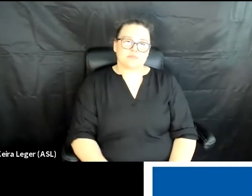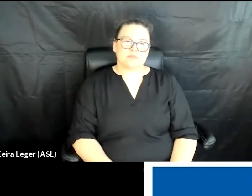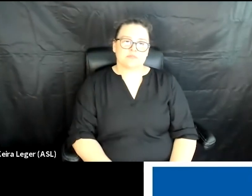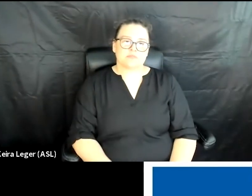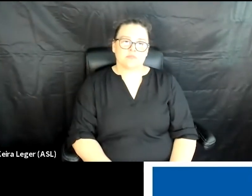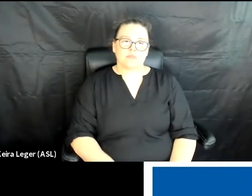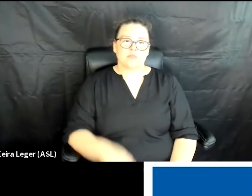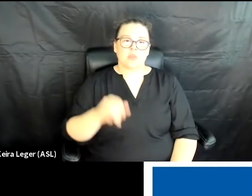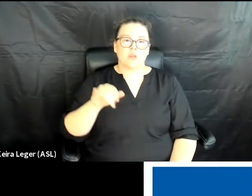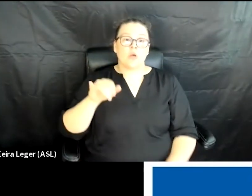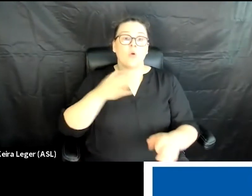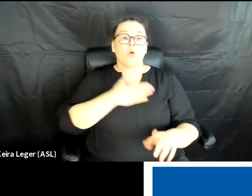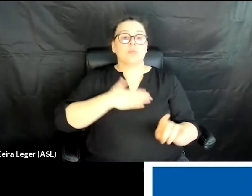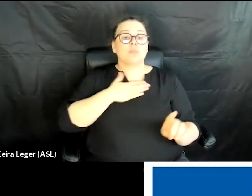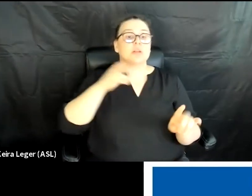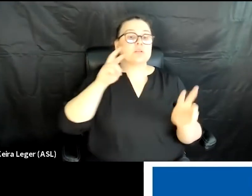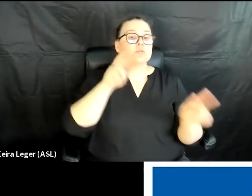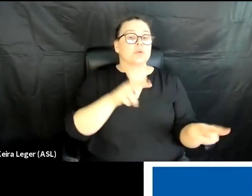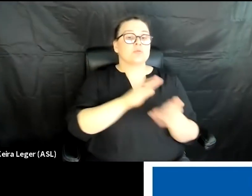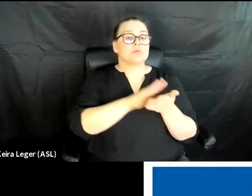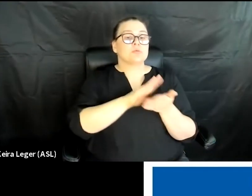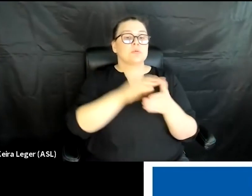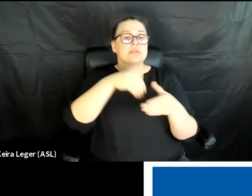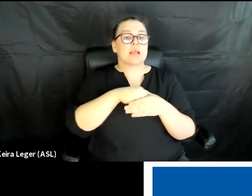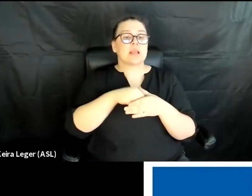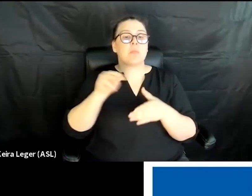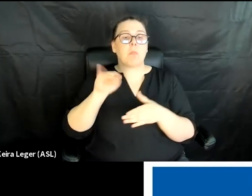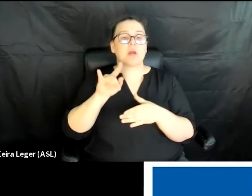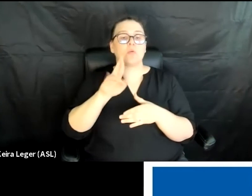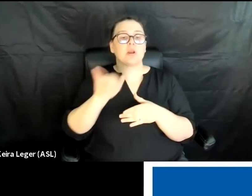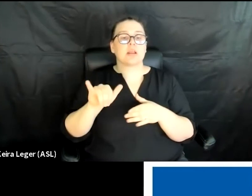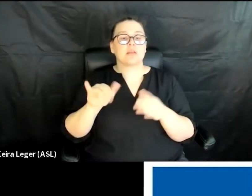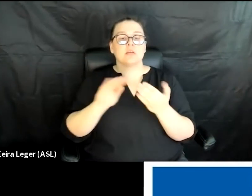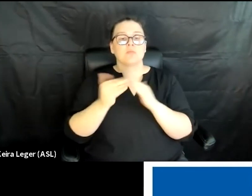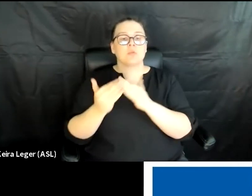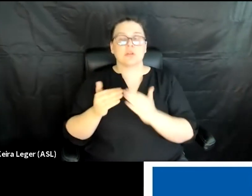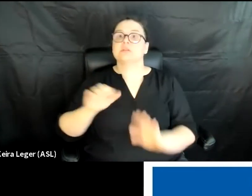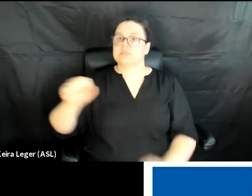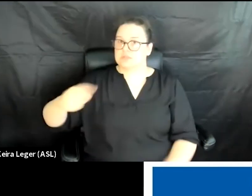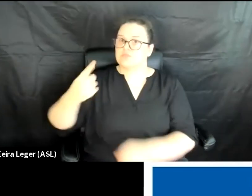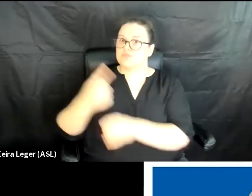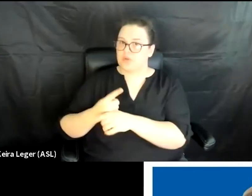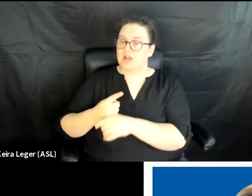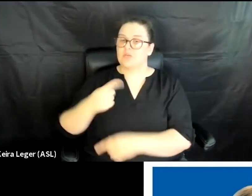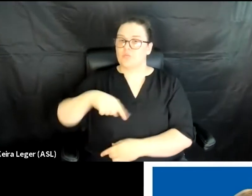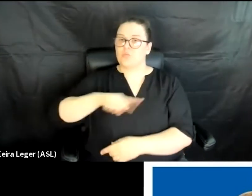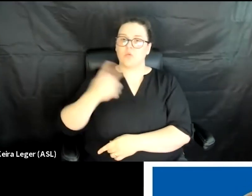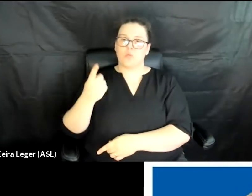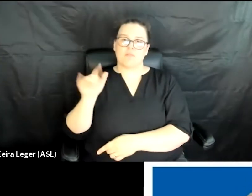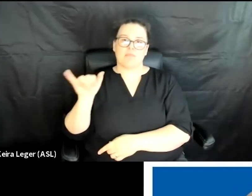parting word here. Please look into schools in minority communities. Yes, absolutely. And we are one of those at